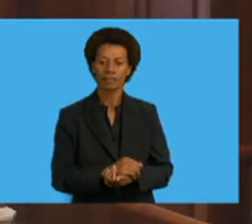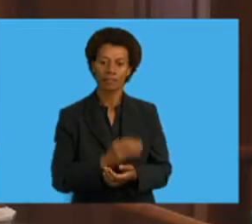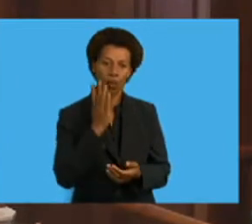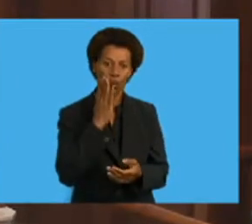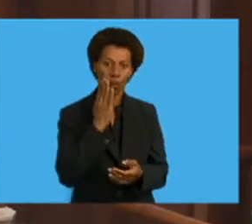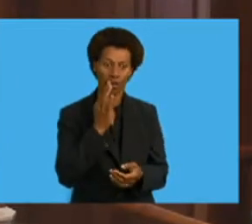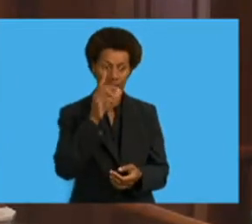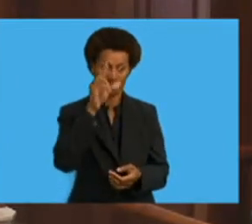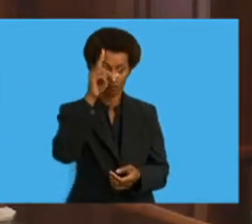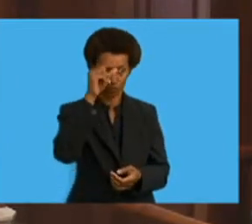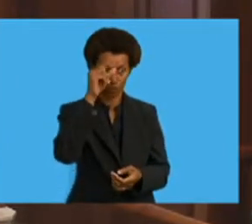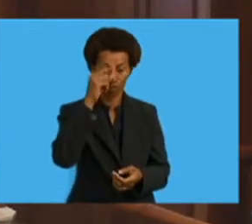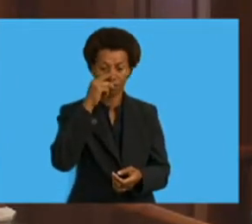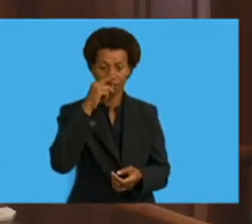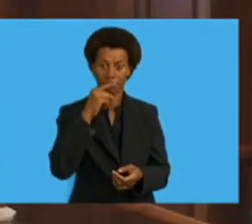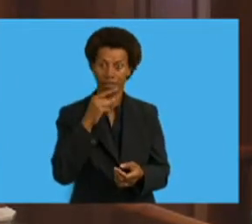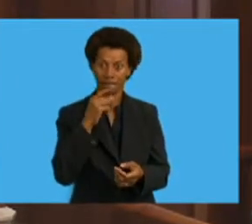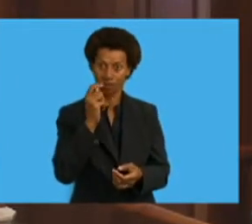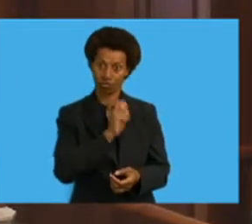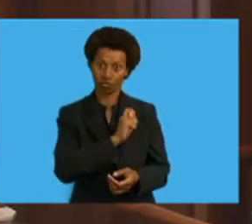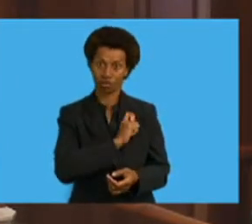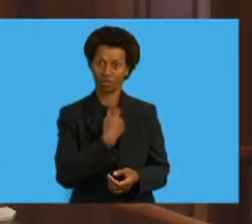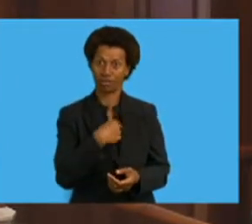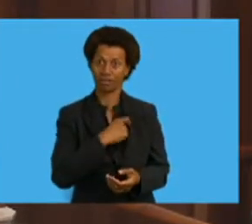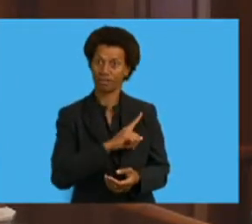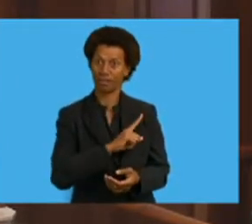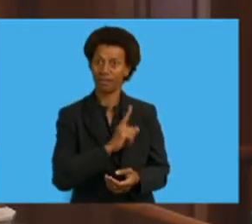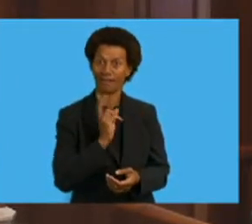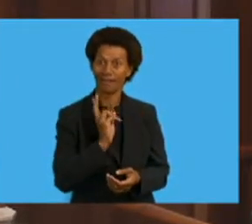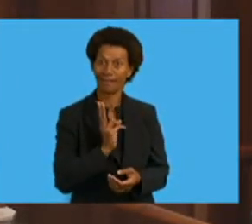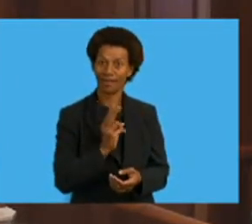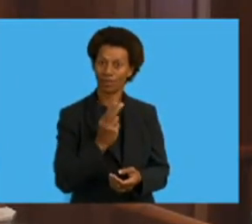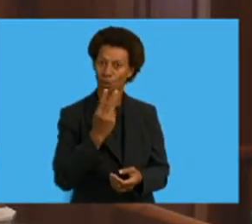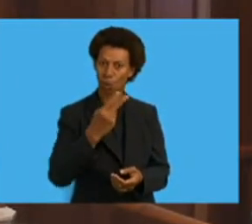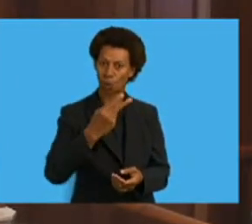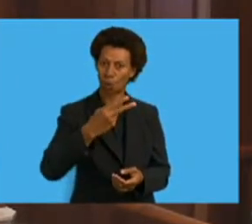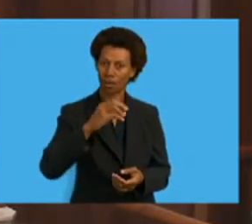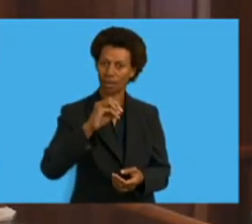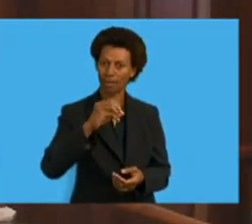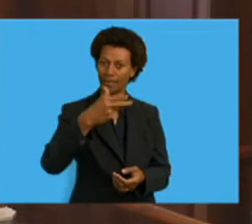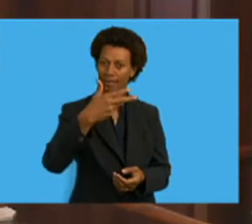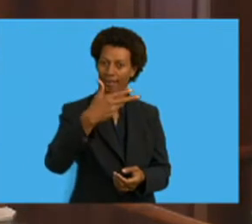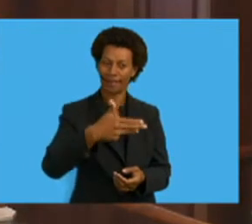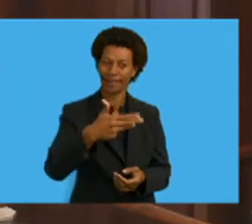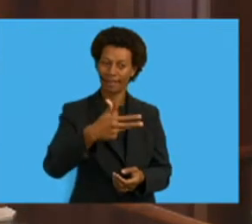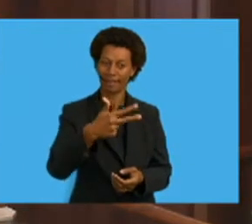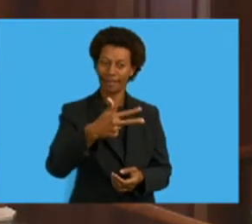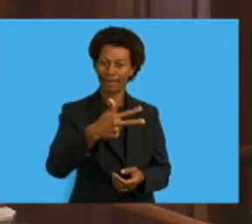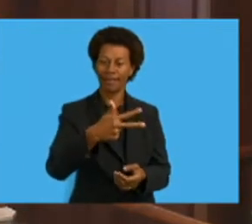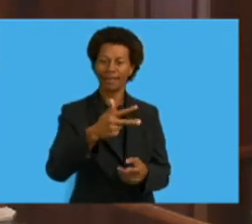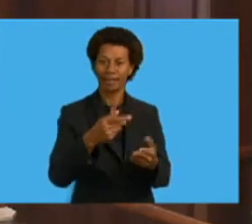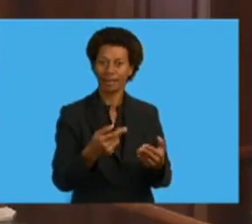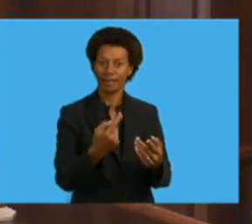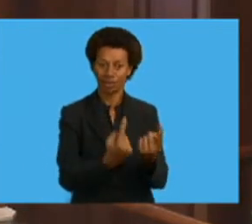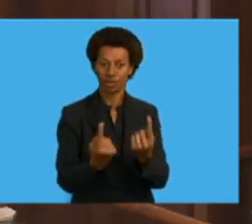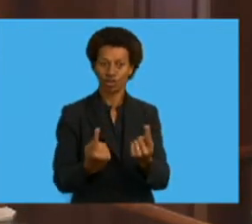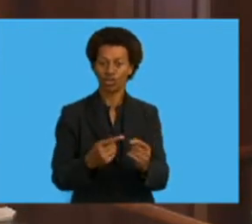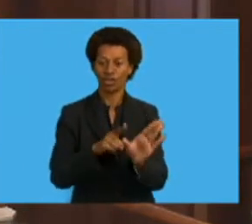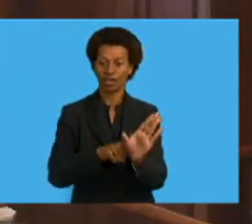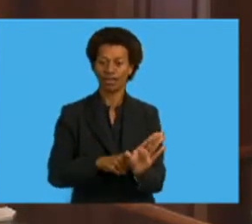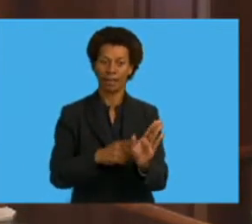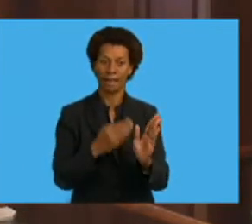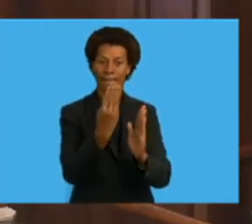their trust in us again in 2018, it will be because each year the budget has built